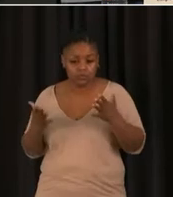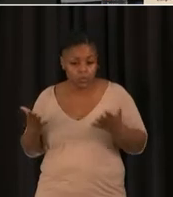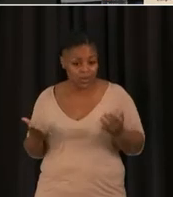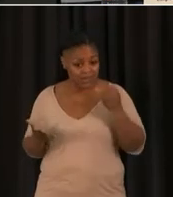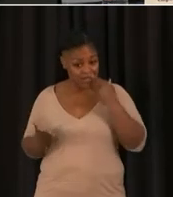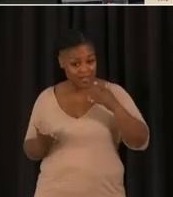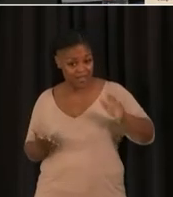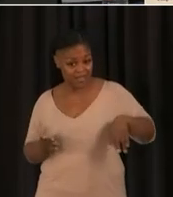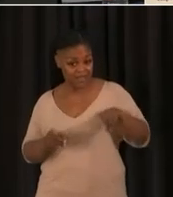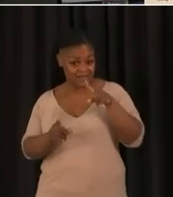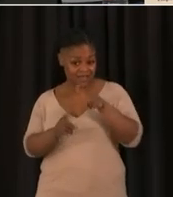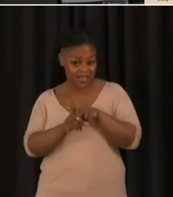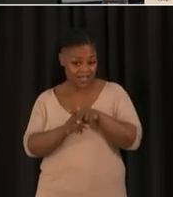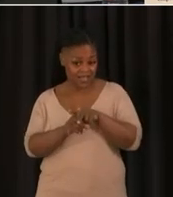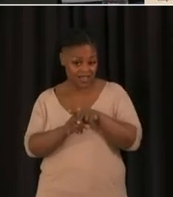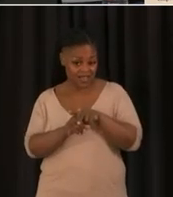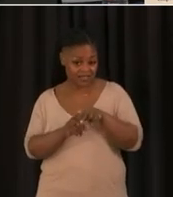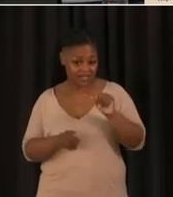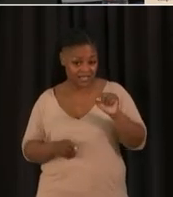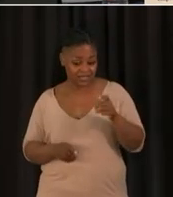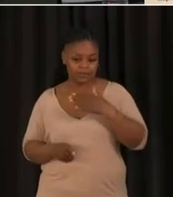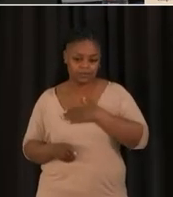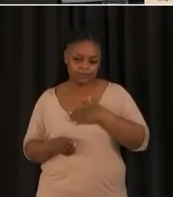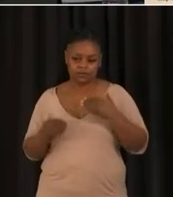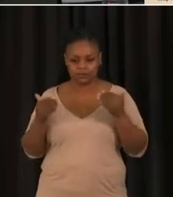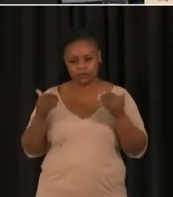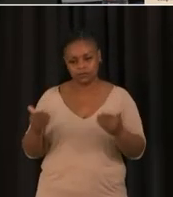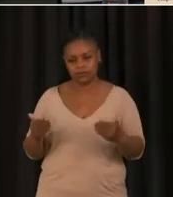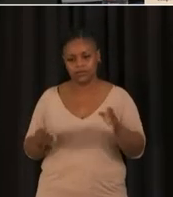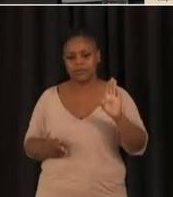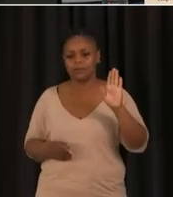available throughout the district, throughout our